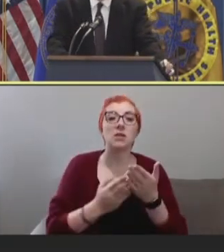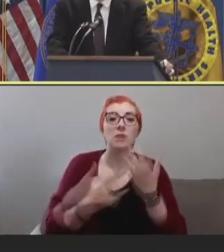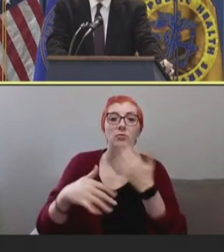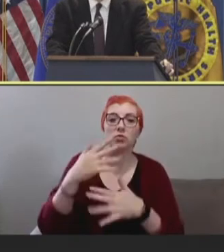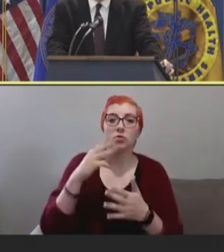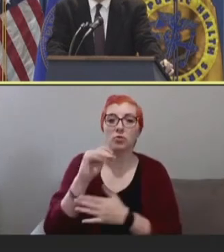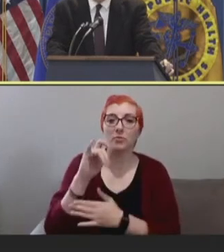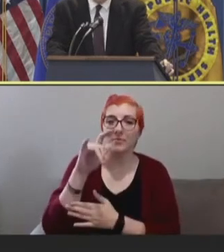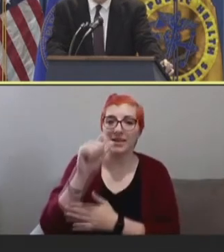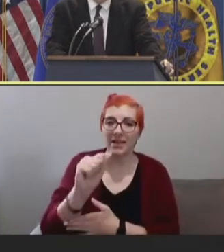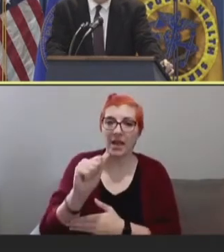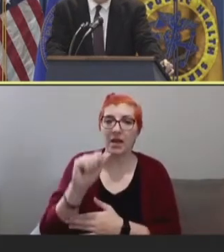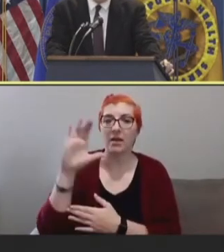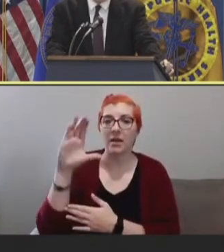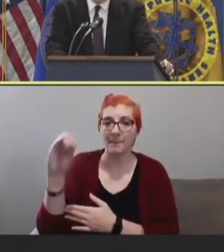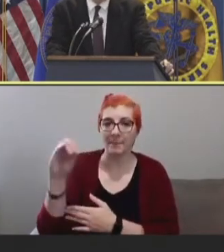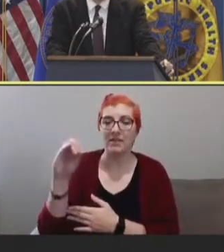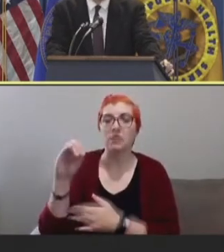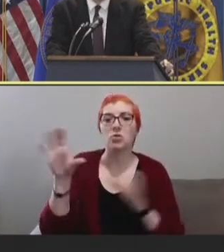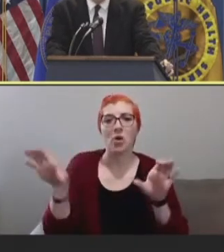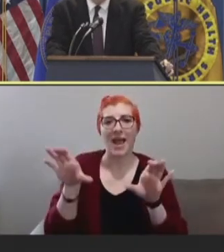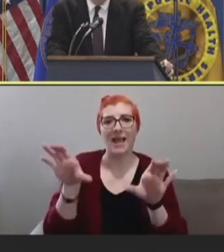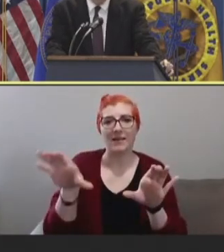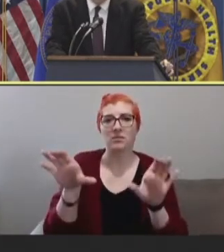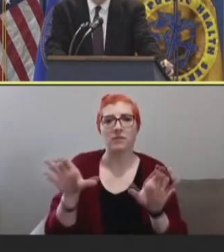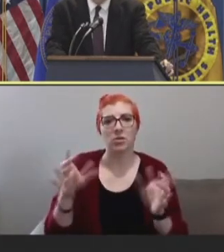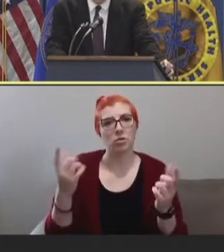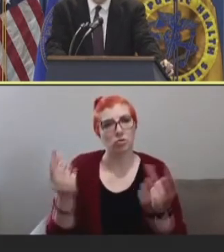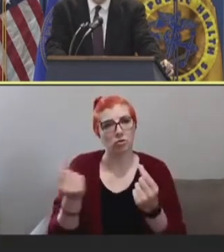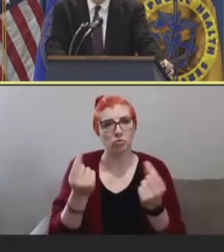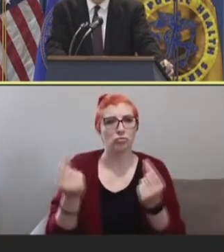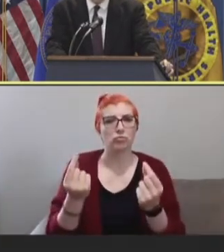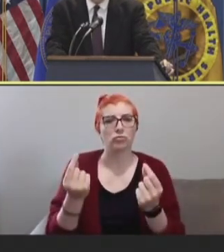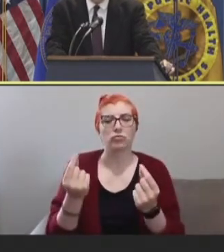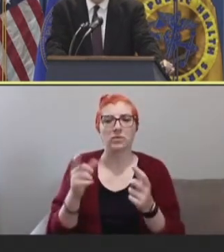to actively do this. It's essential that more do.